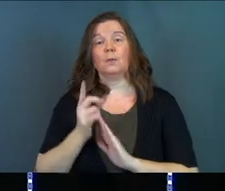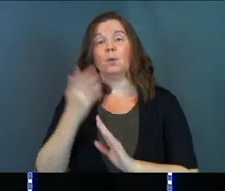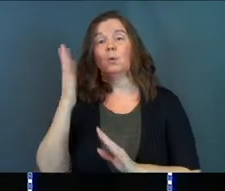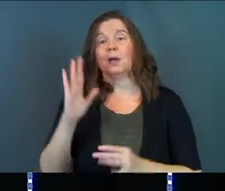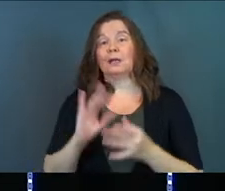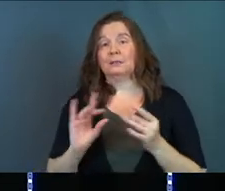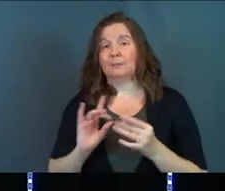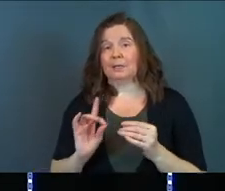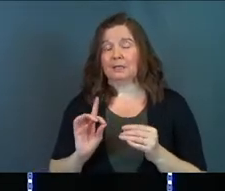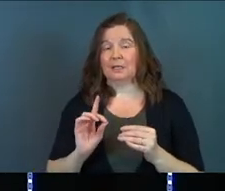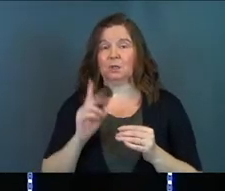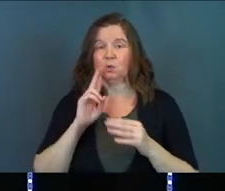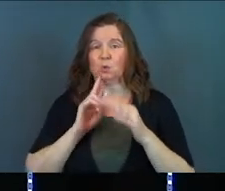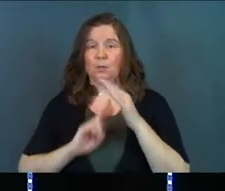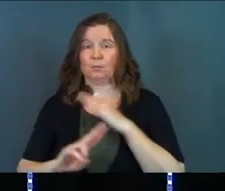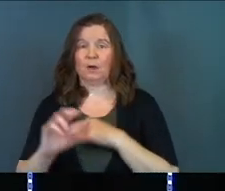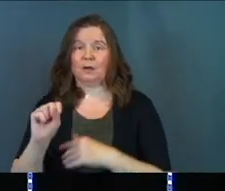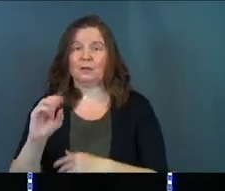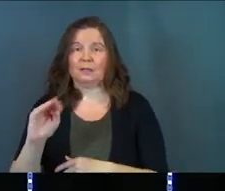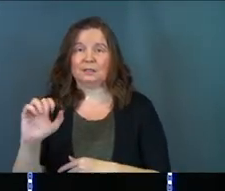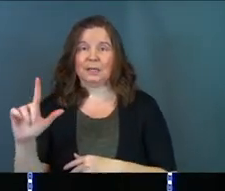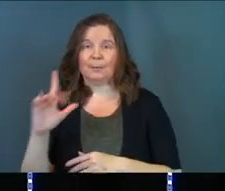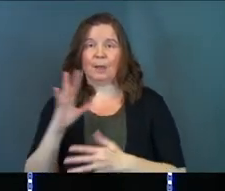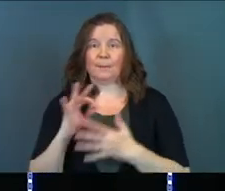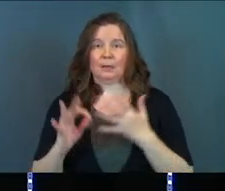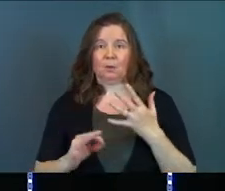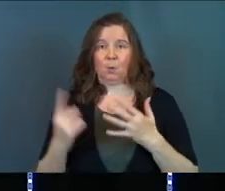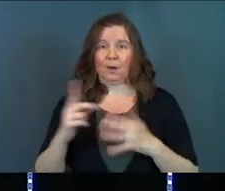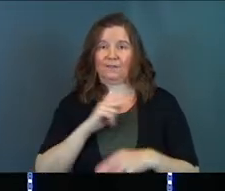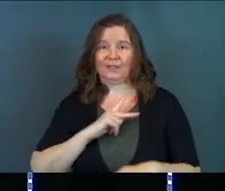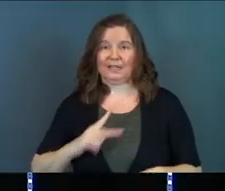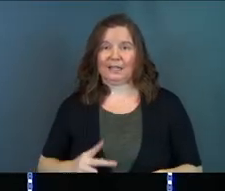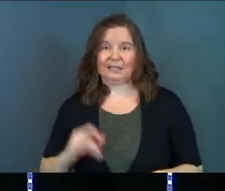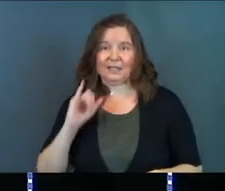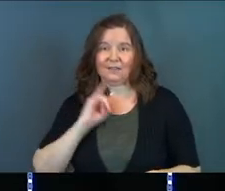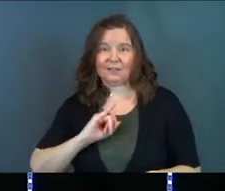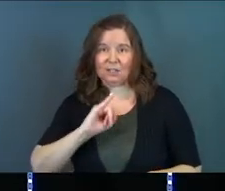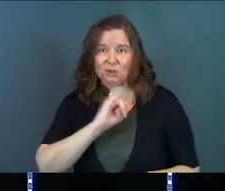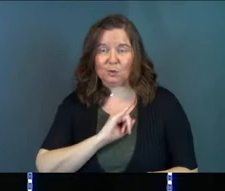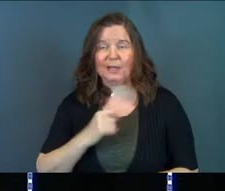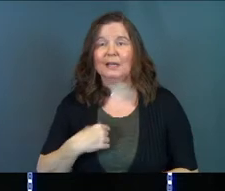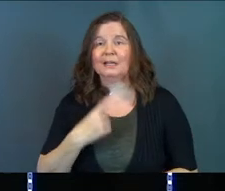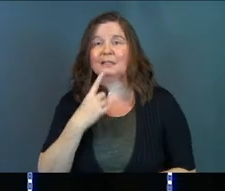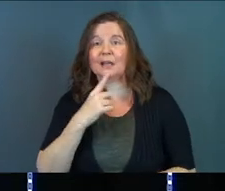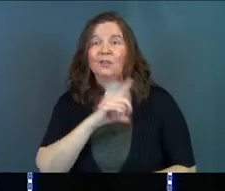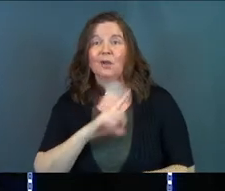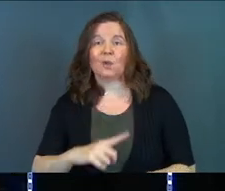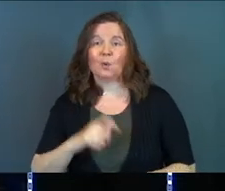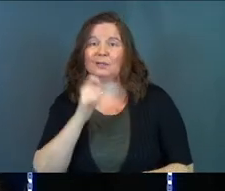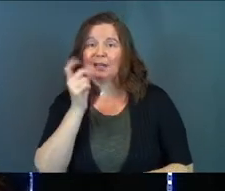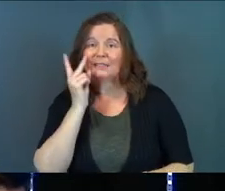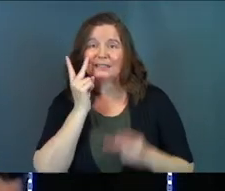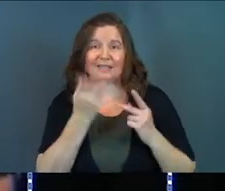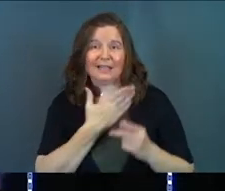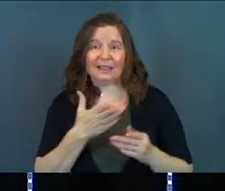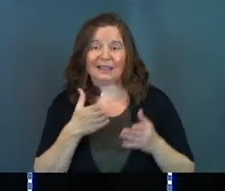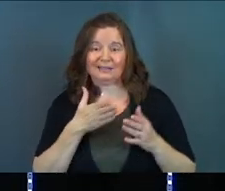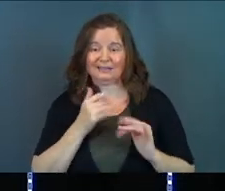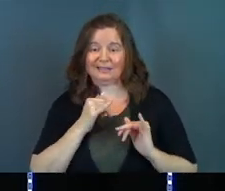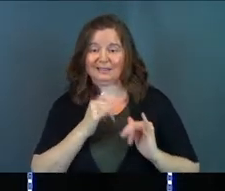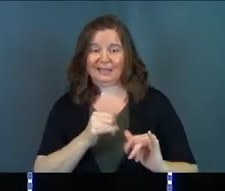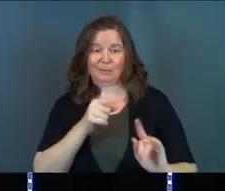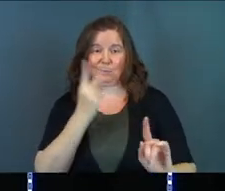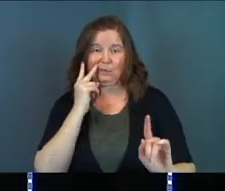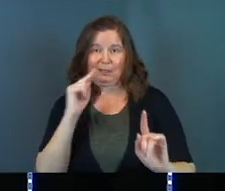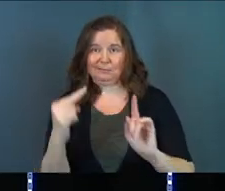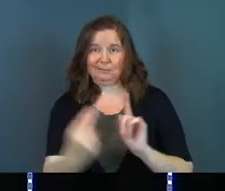where God is speaking to the prophet Samuel about the selection of one of the kings of Israel. And he said, "The Lord does not see things the way that you